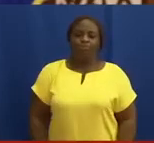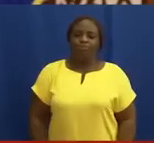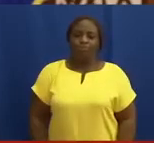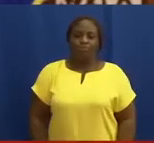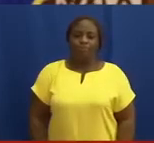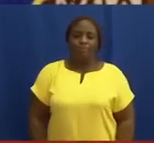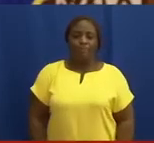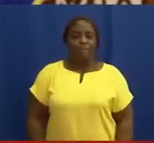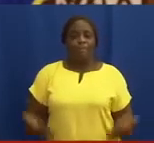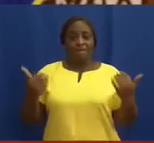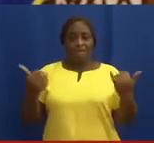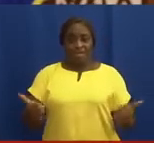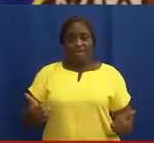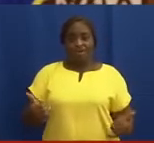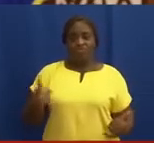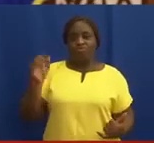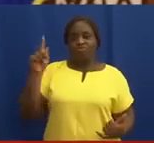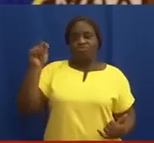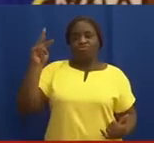And